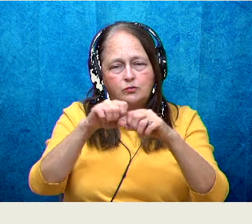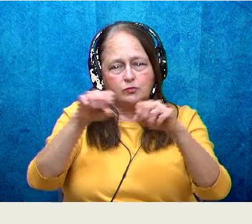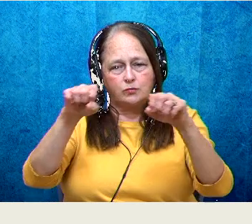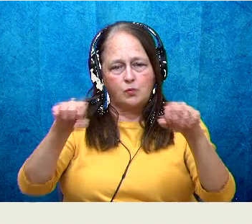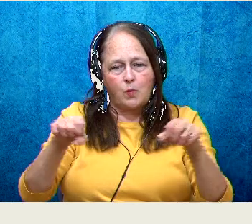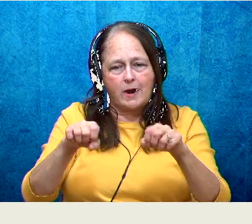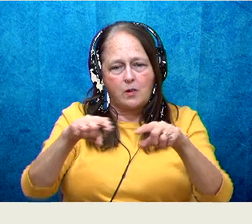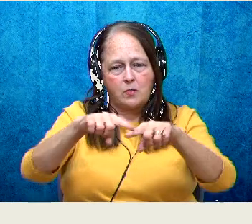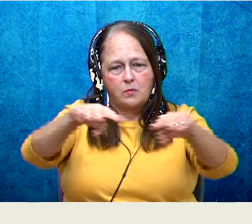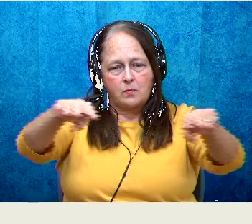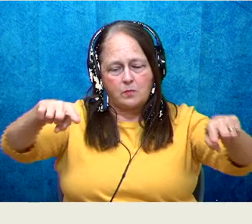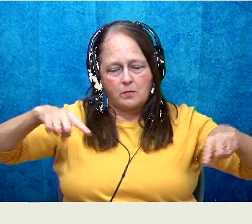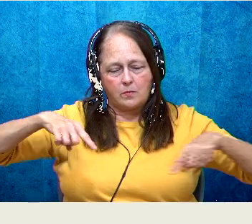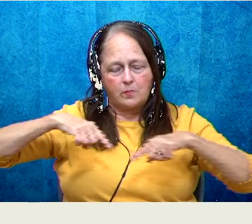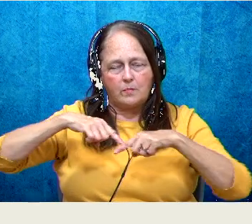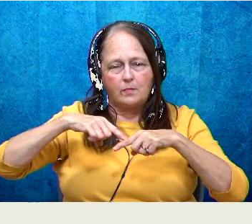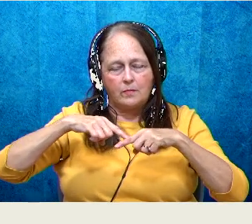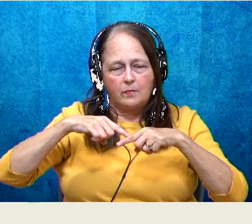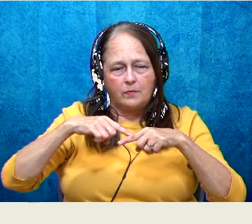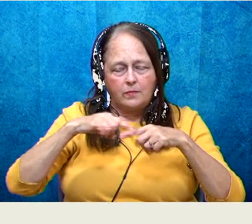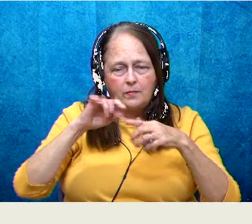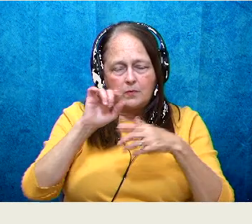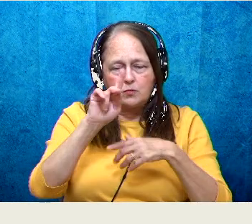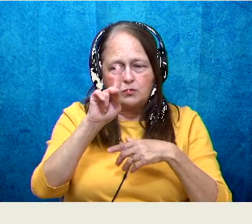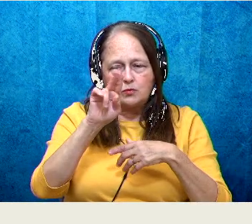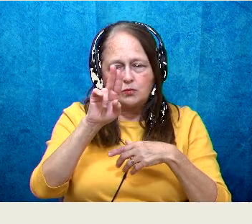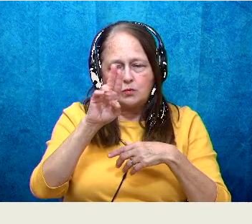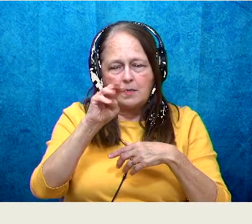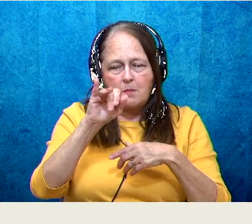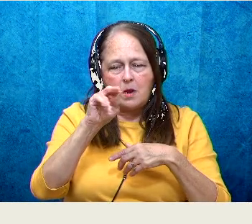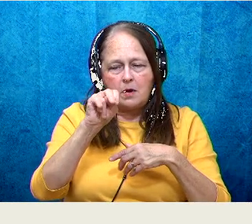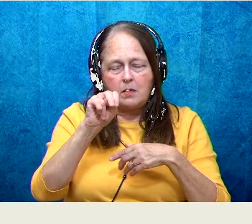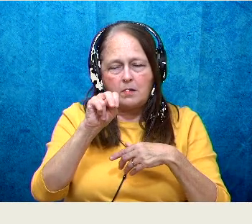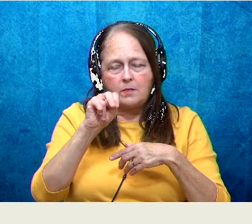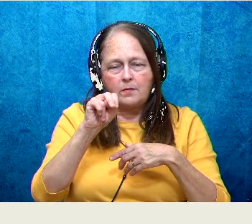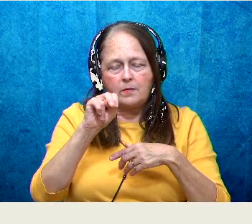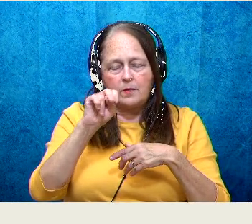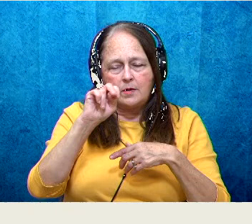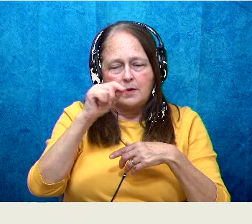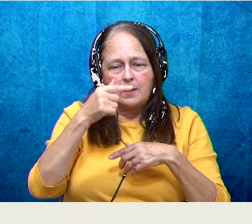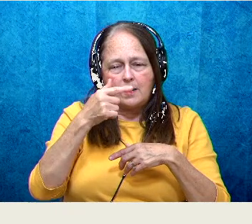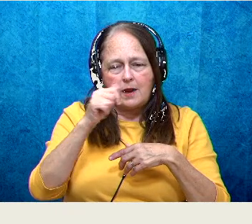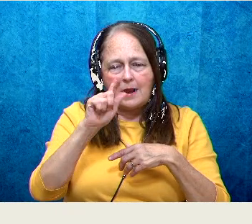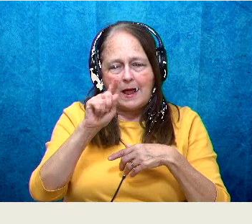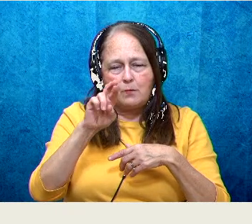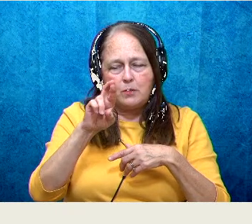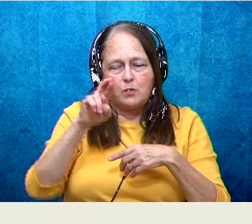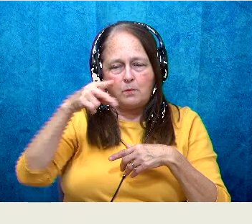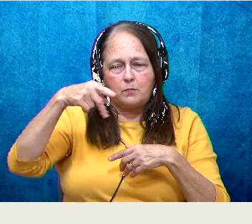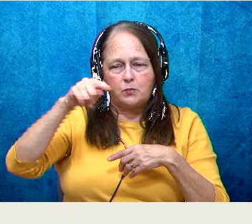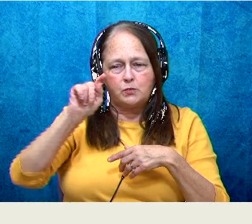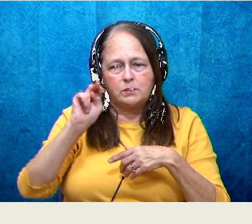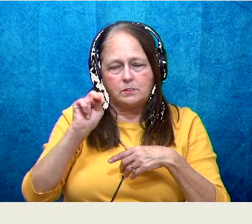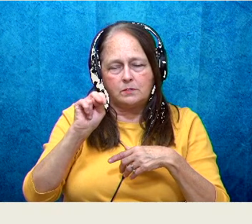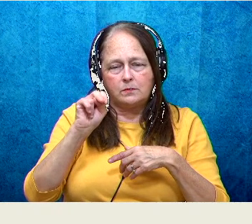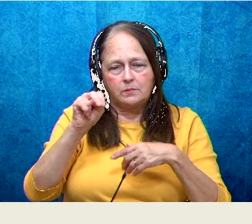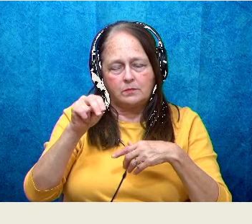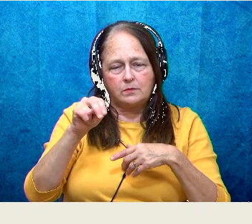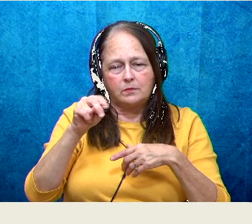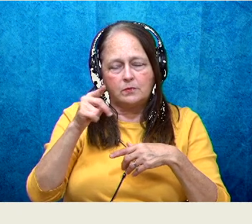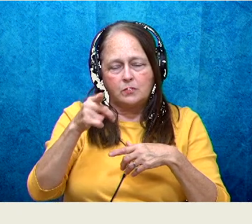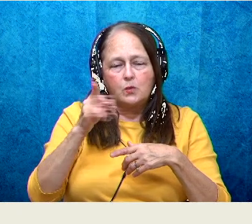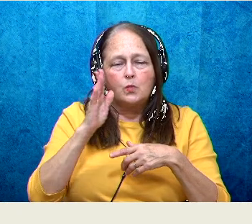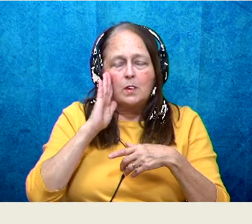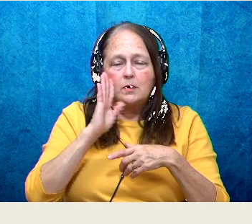is the residence of the Russian president, Vladimir Putin. So if you've guessed that we're probably